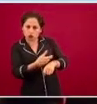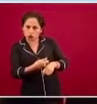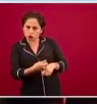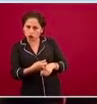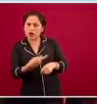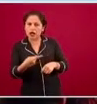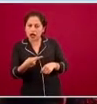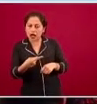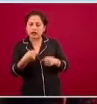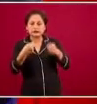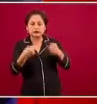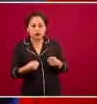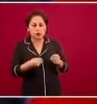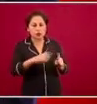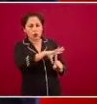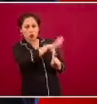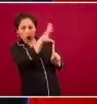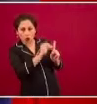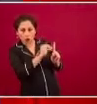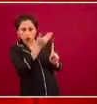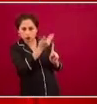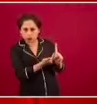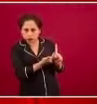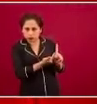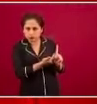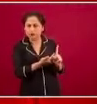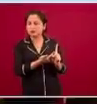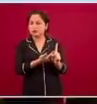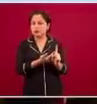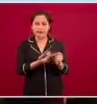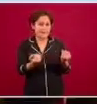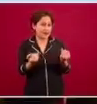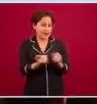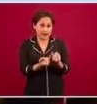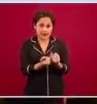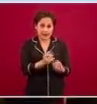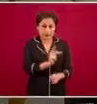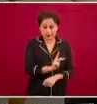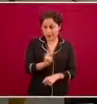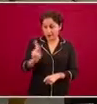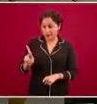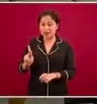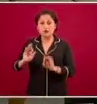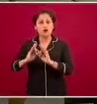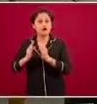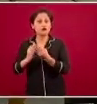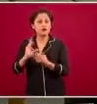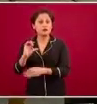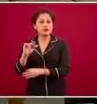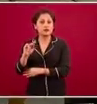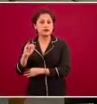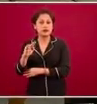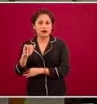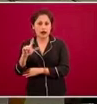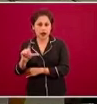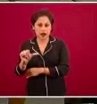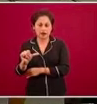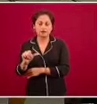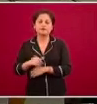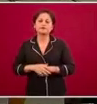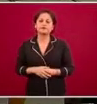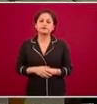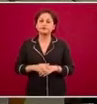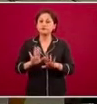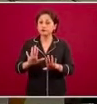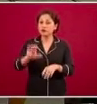representing those 6 liters that you want to study. So it is the same principle that is being applied to the